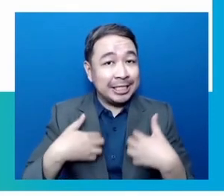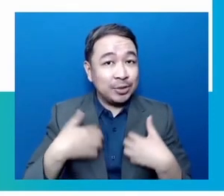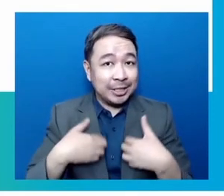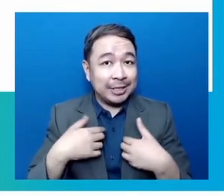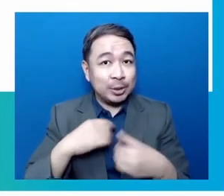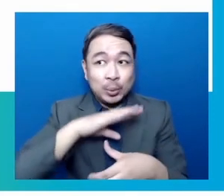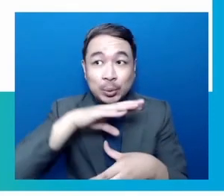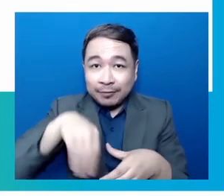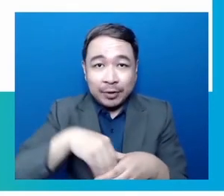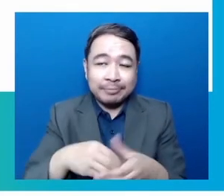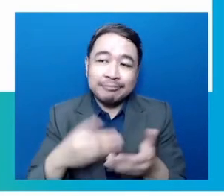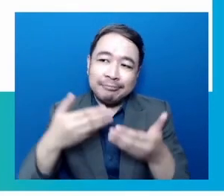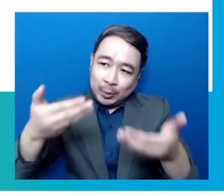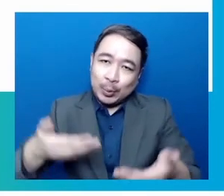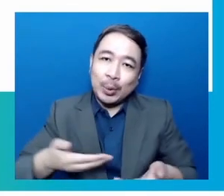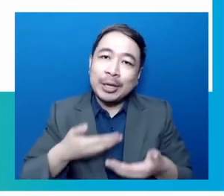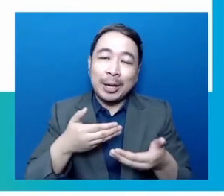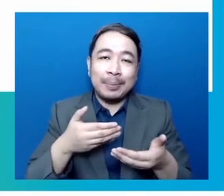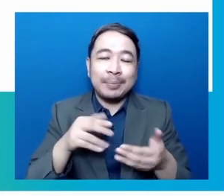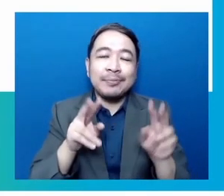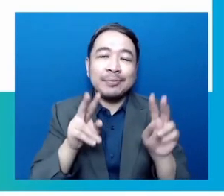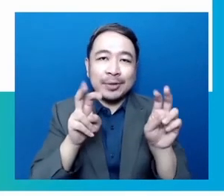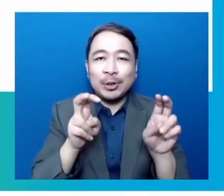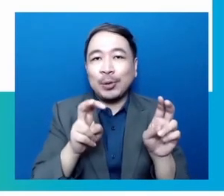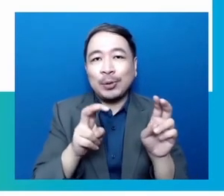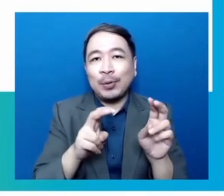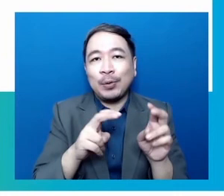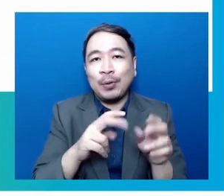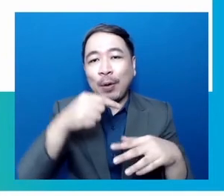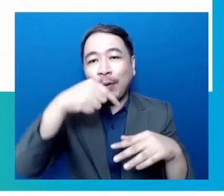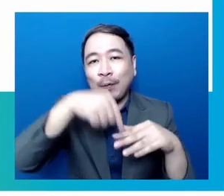us in the Fossil Free ADB campaign.